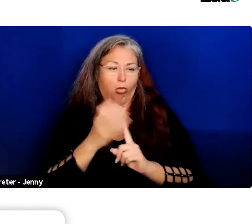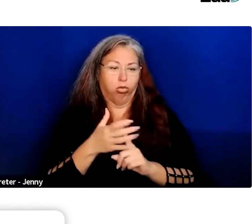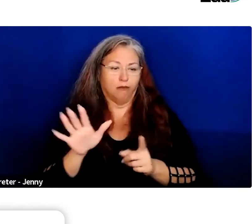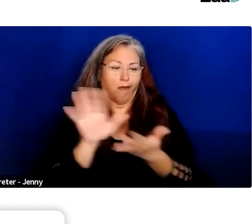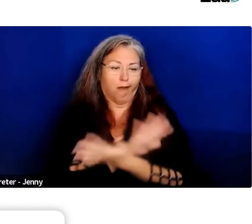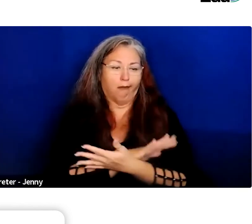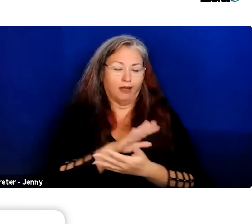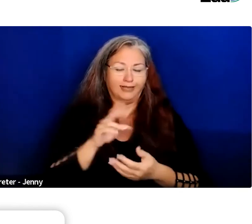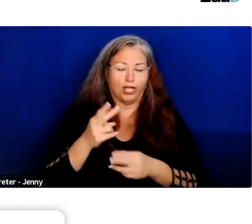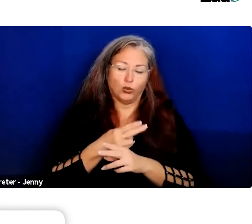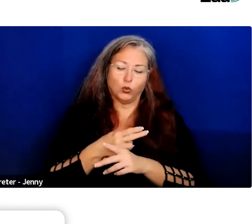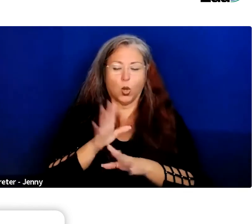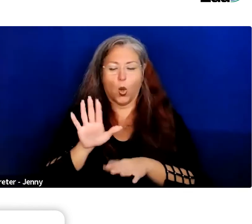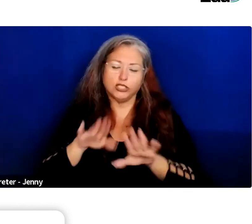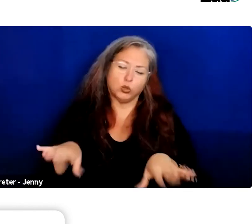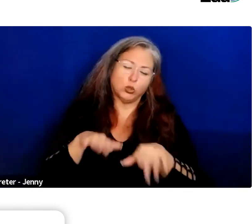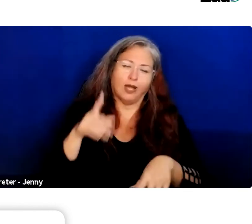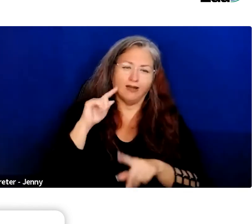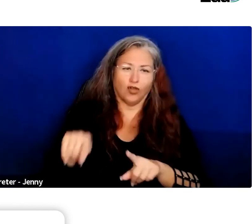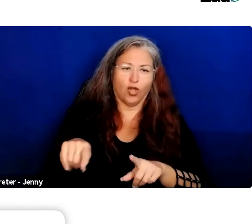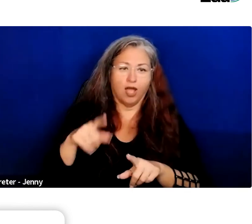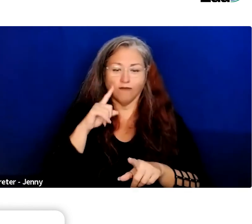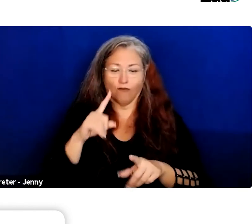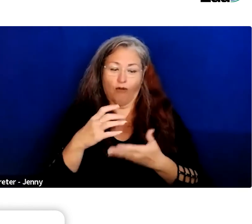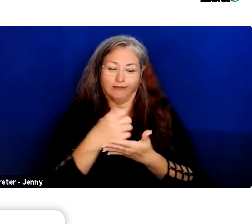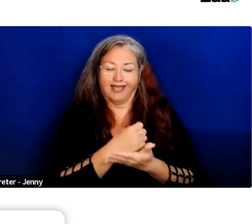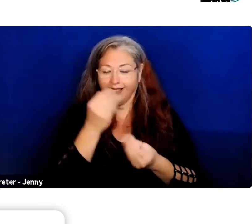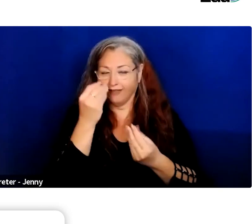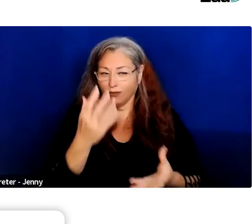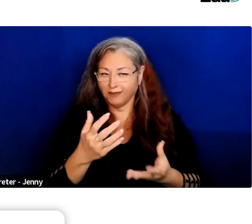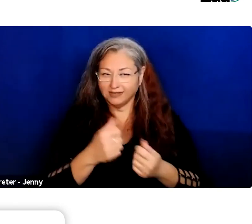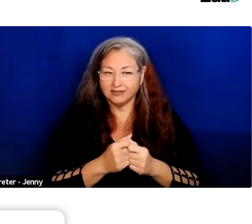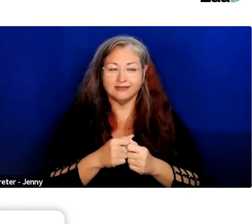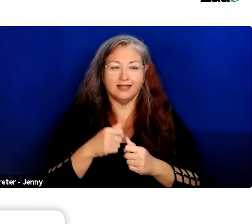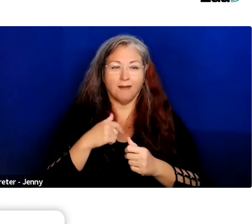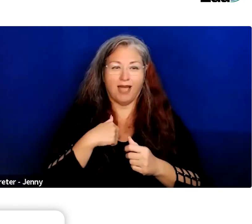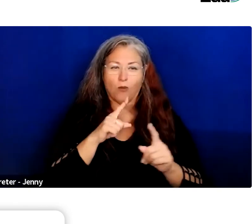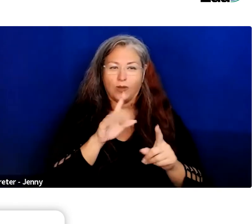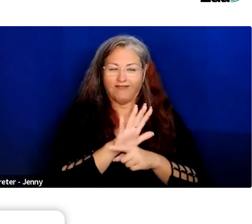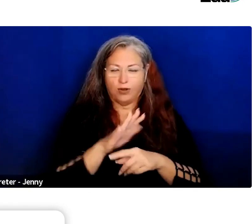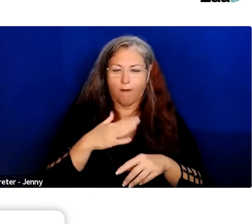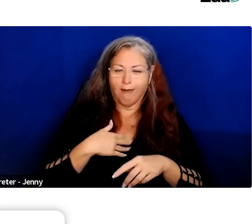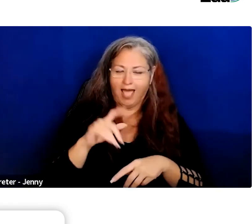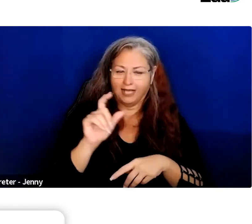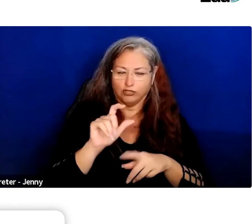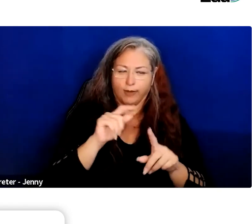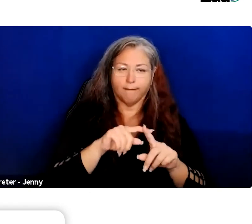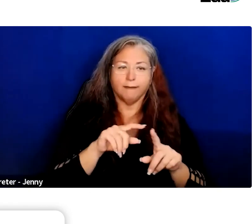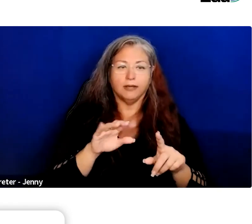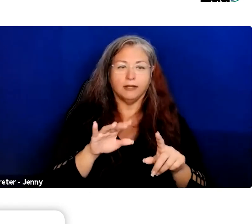lot to get information. And I have this video on my Instagram,